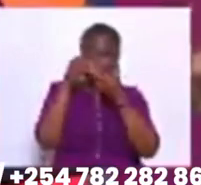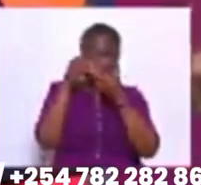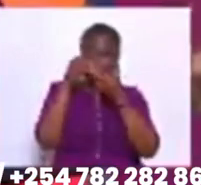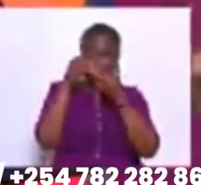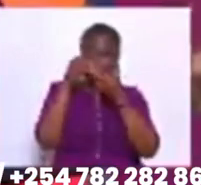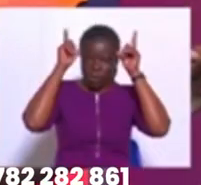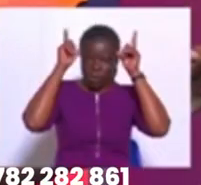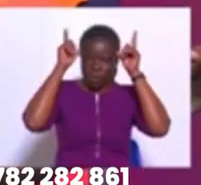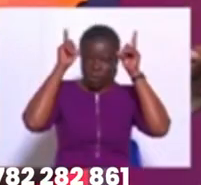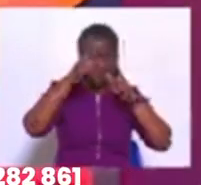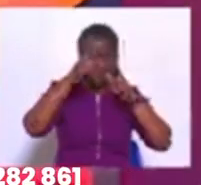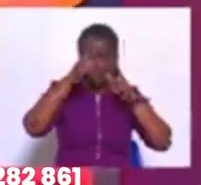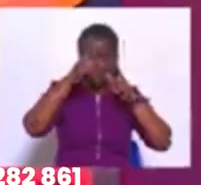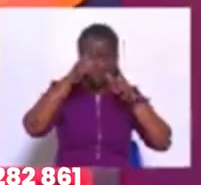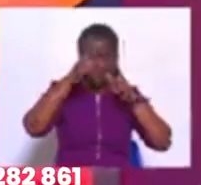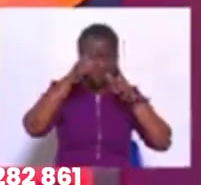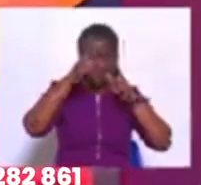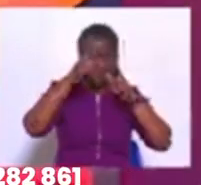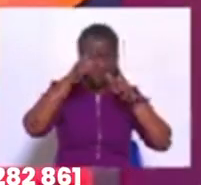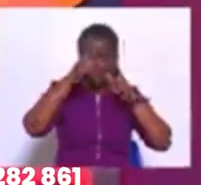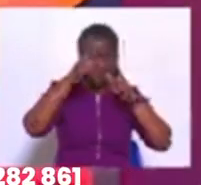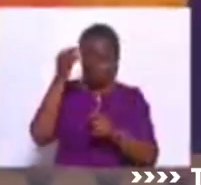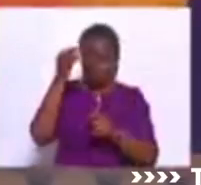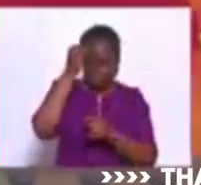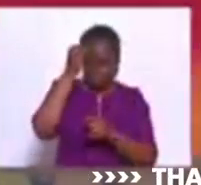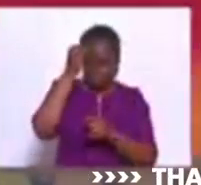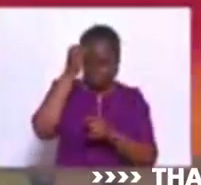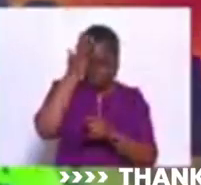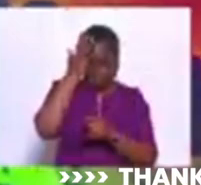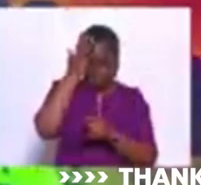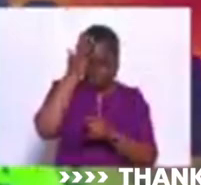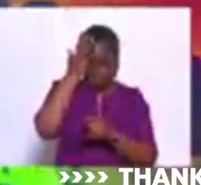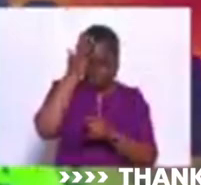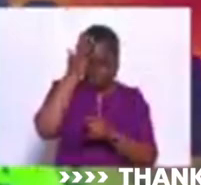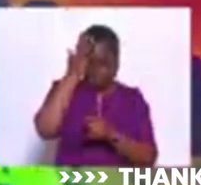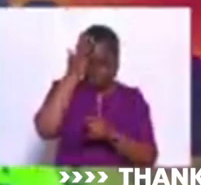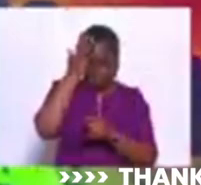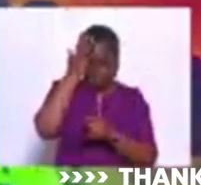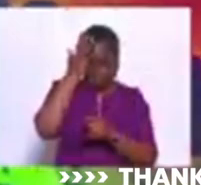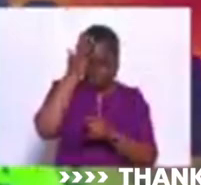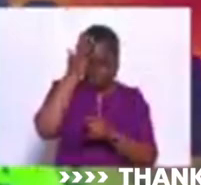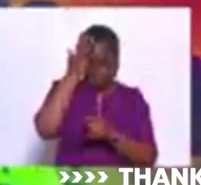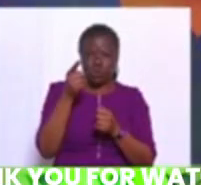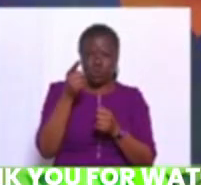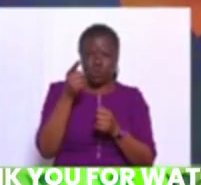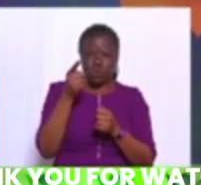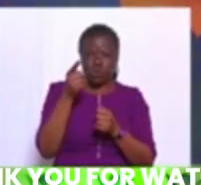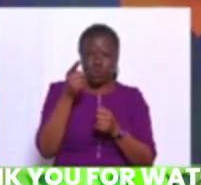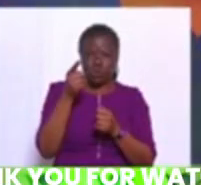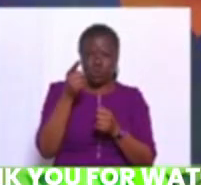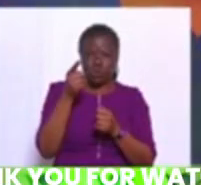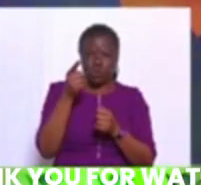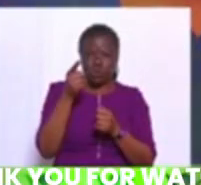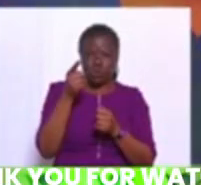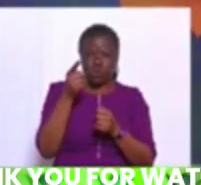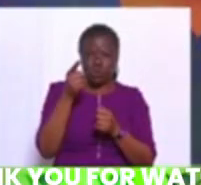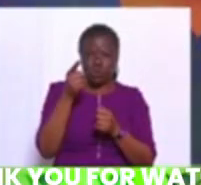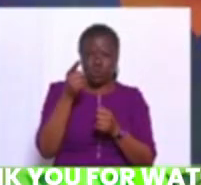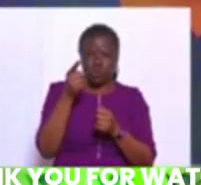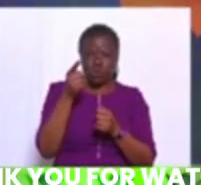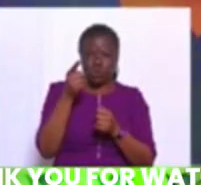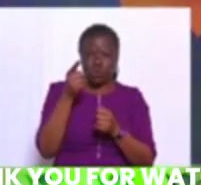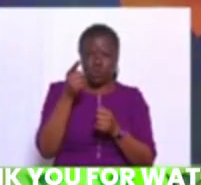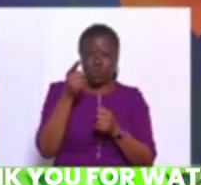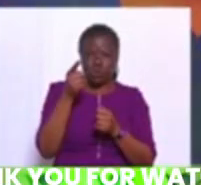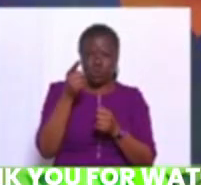in. So cow's milk, they discovered, caused cancer. Wow. Well,